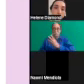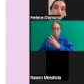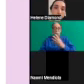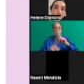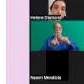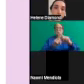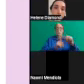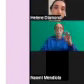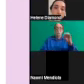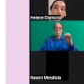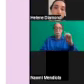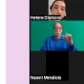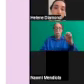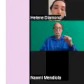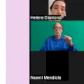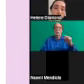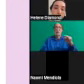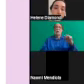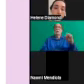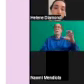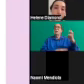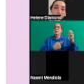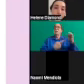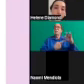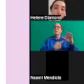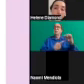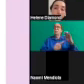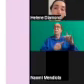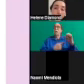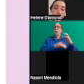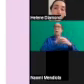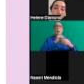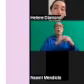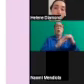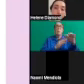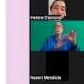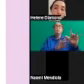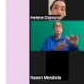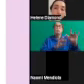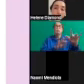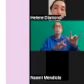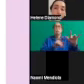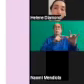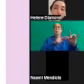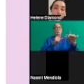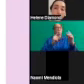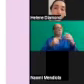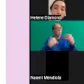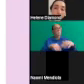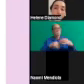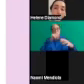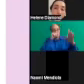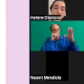Because charitable really goes back even hundreds and hundreds of years, right? If we look at